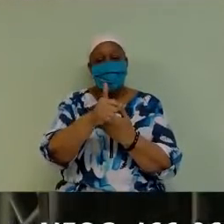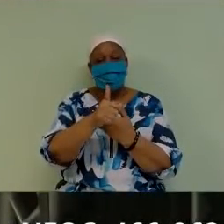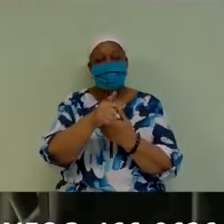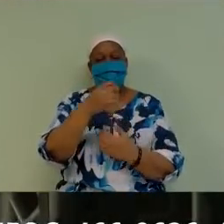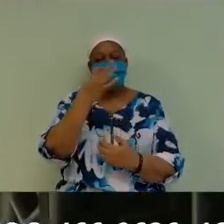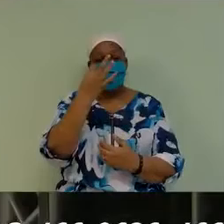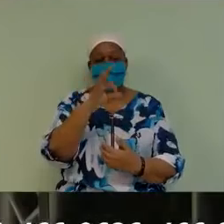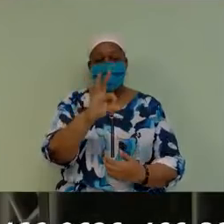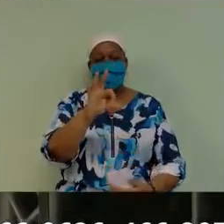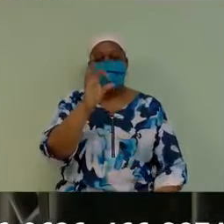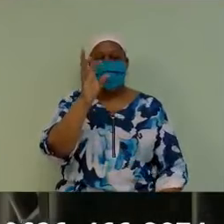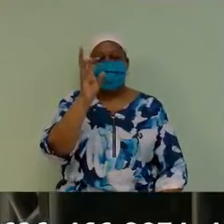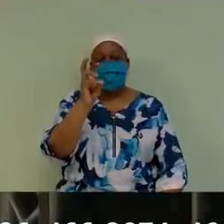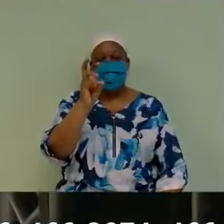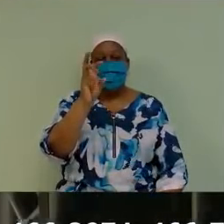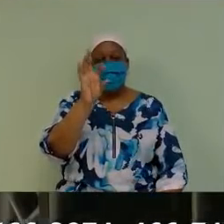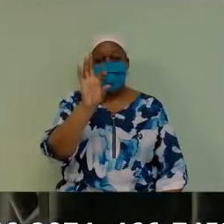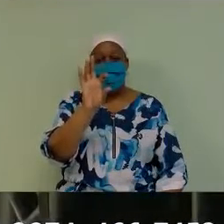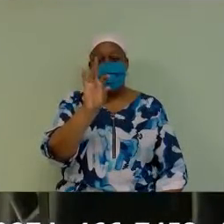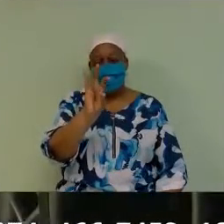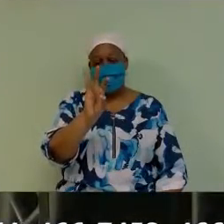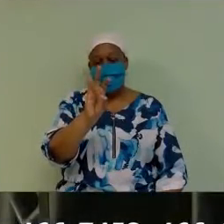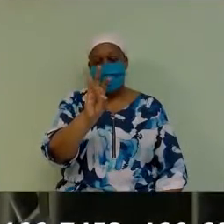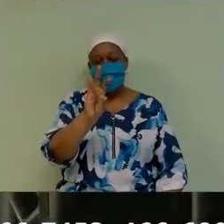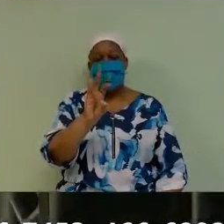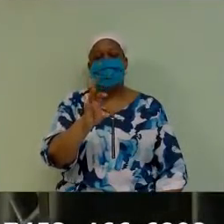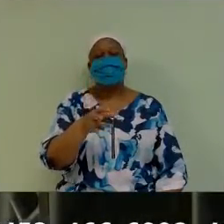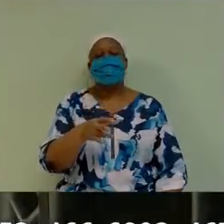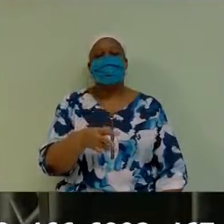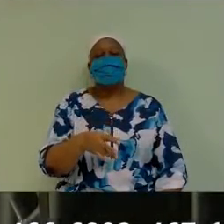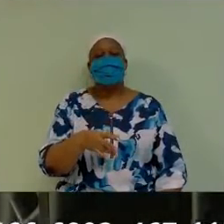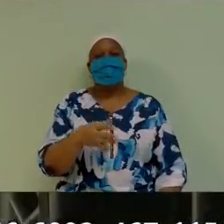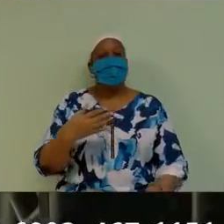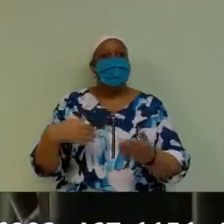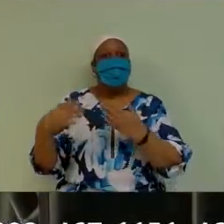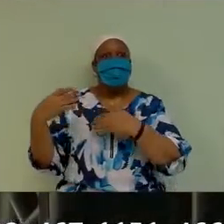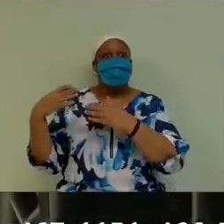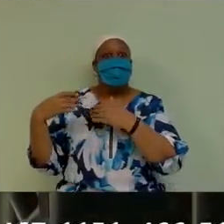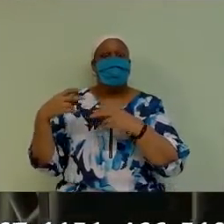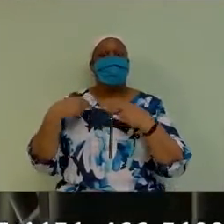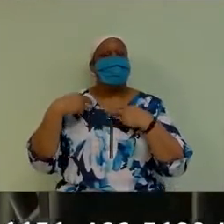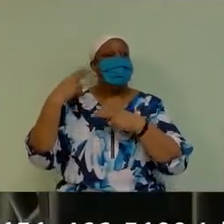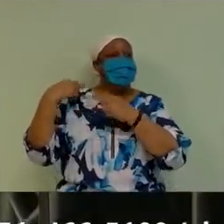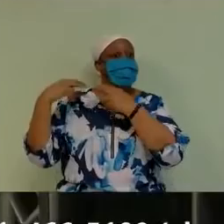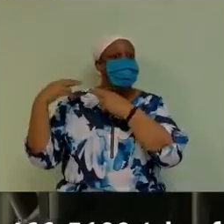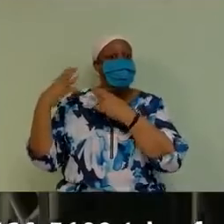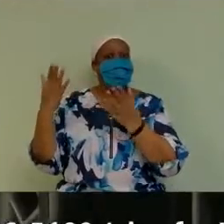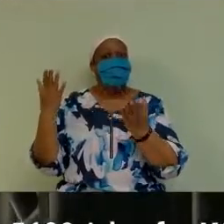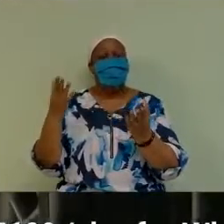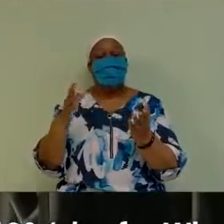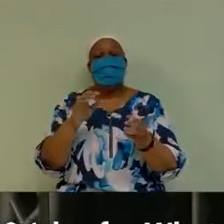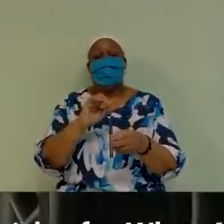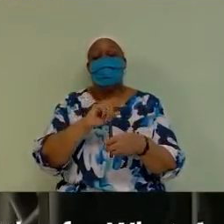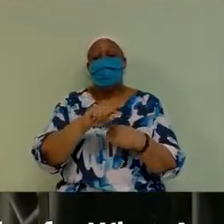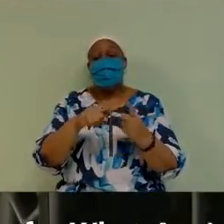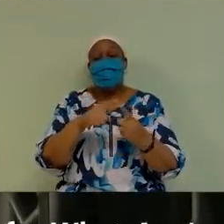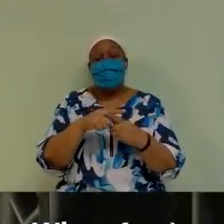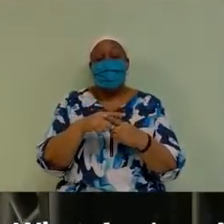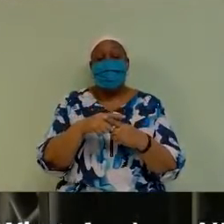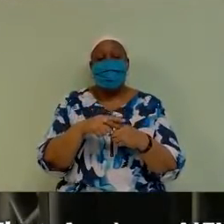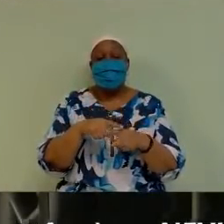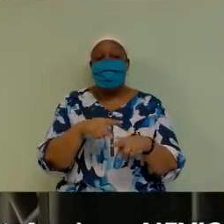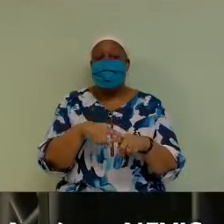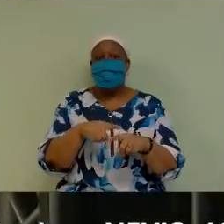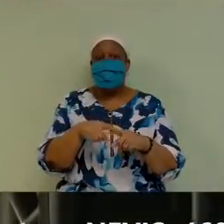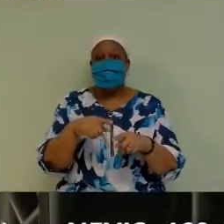1967. I don't intend to get into that, but it's a part of our political history that